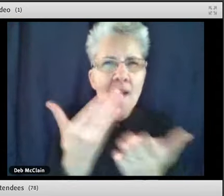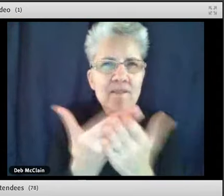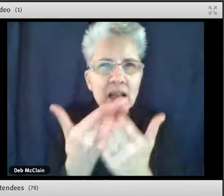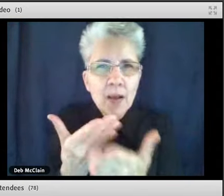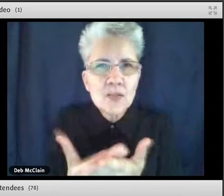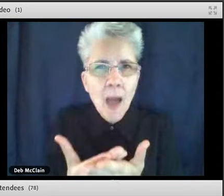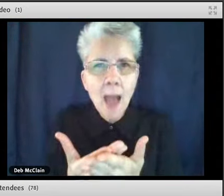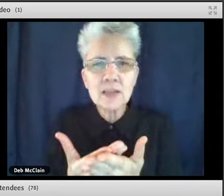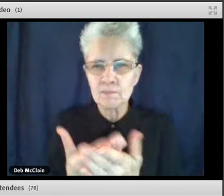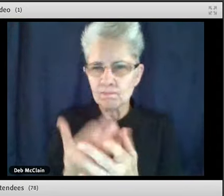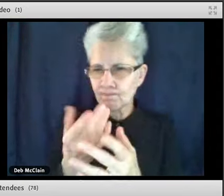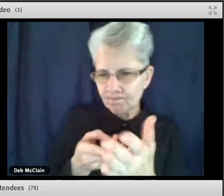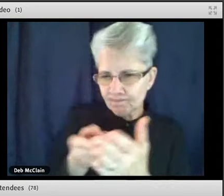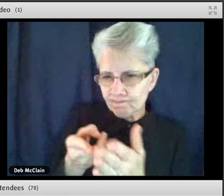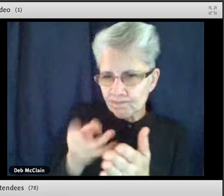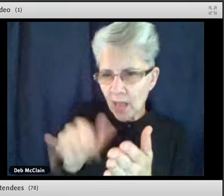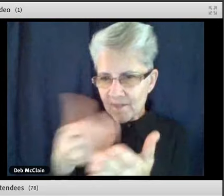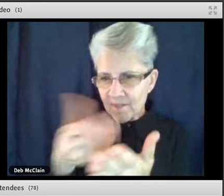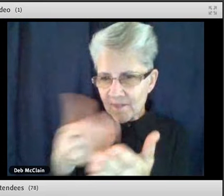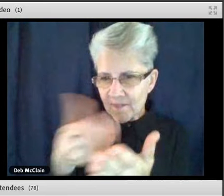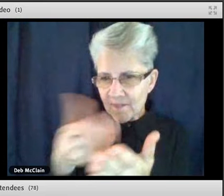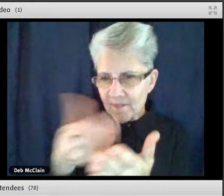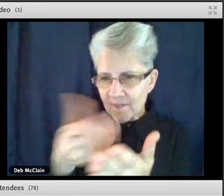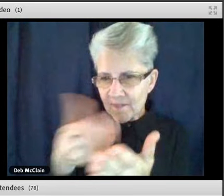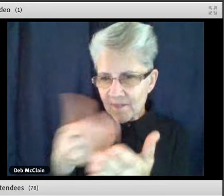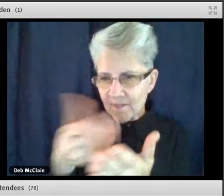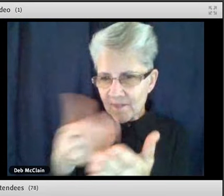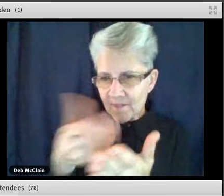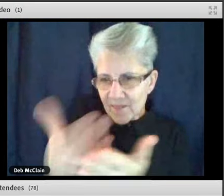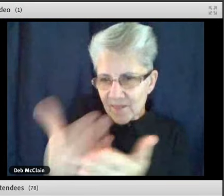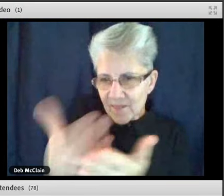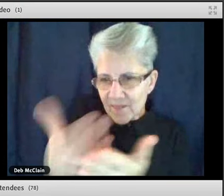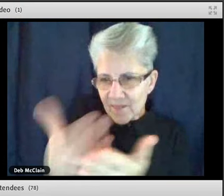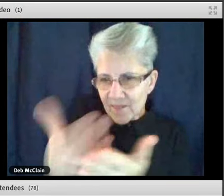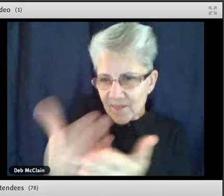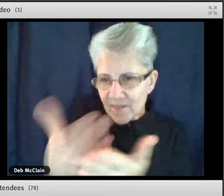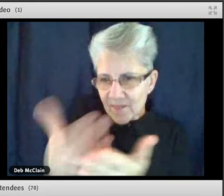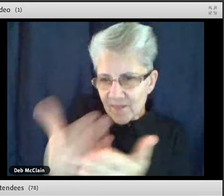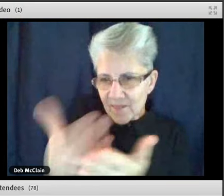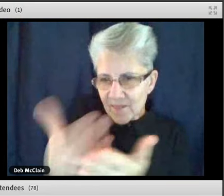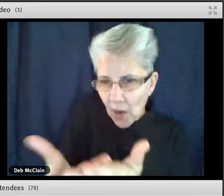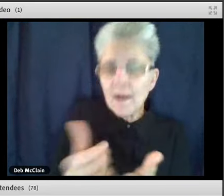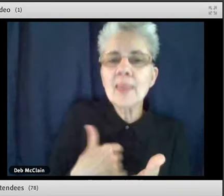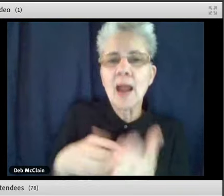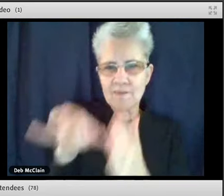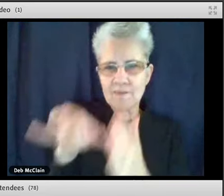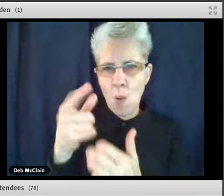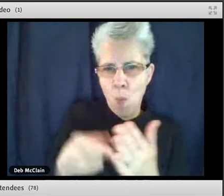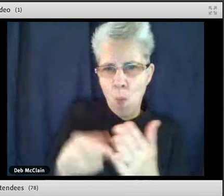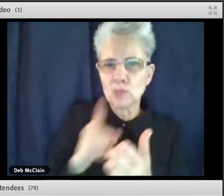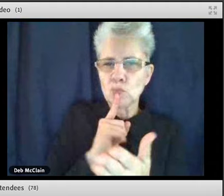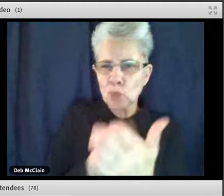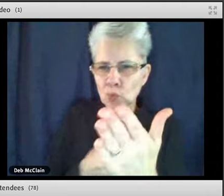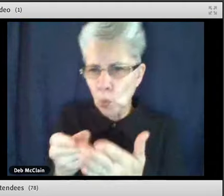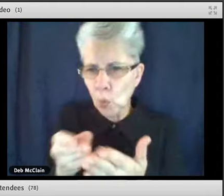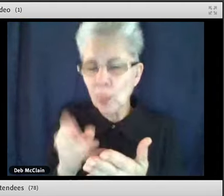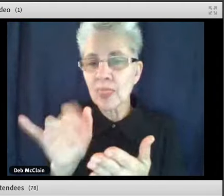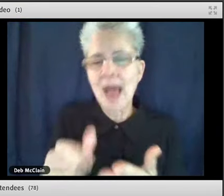through them, and verifying what I find. That's one of the things I feel like I have control over, and we'll talk more about that in a little